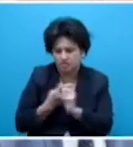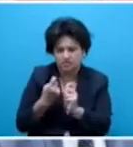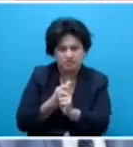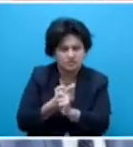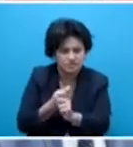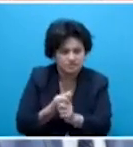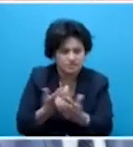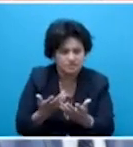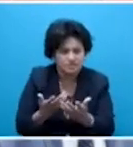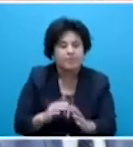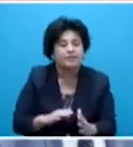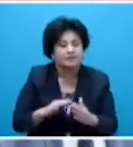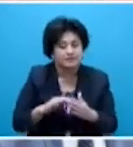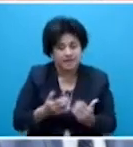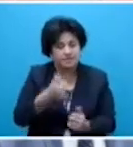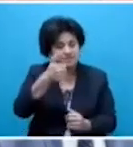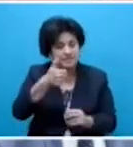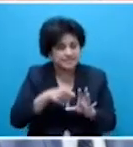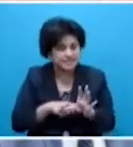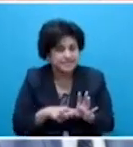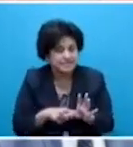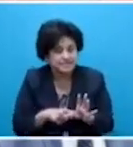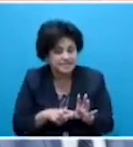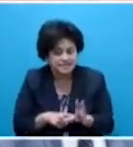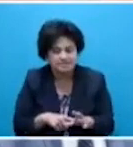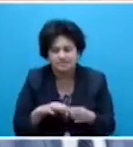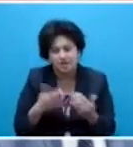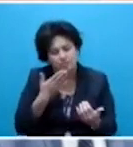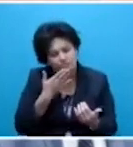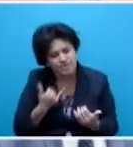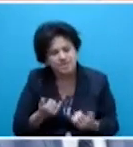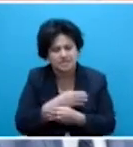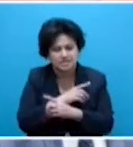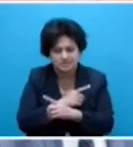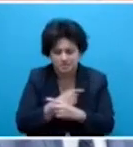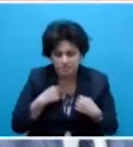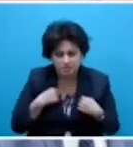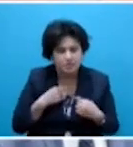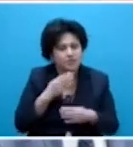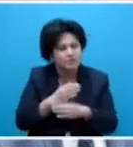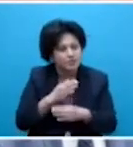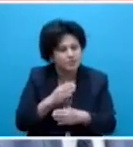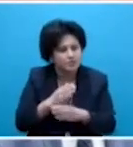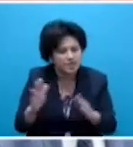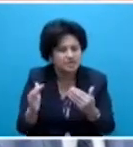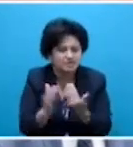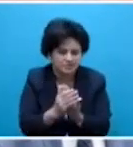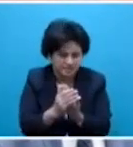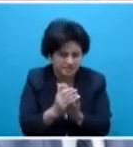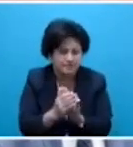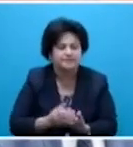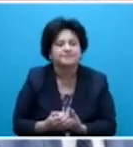its existence, let us all work together for the common good of the nation and contribute constructively to its ethos and